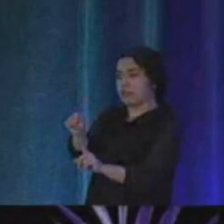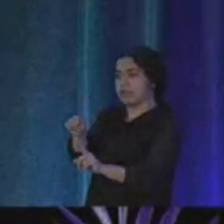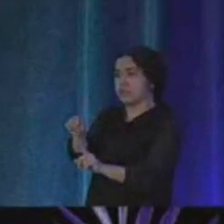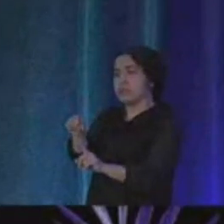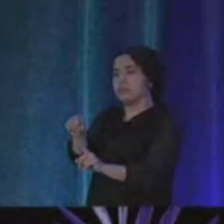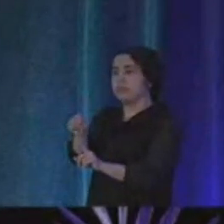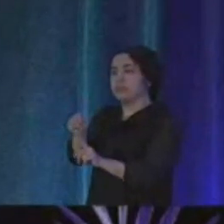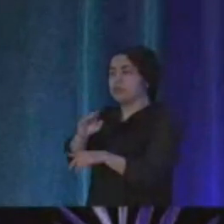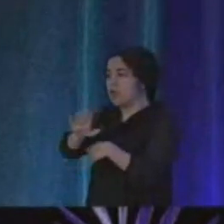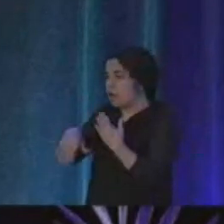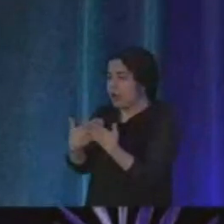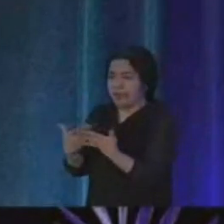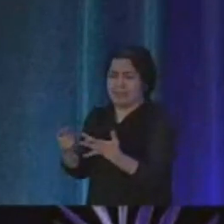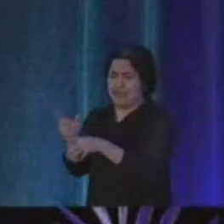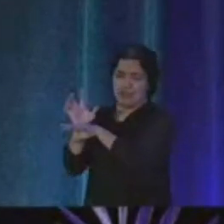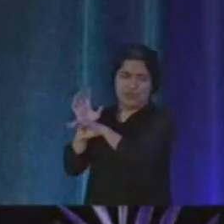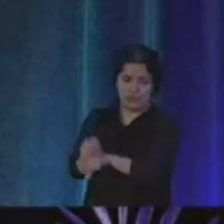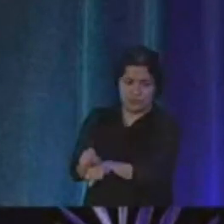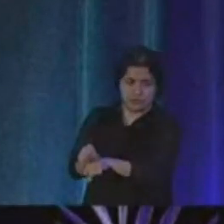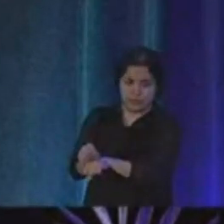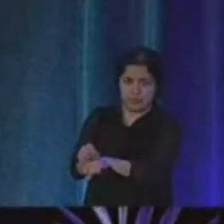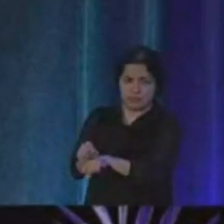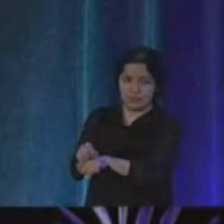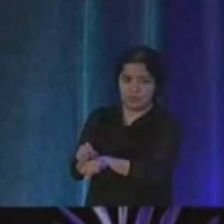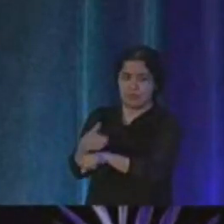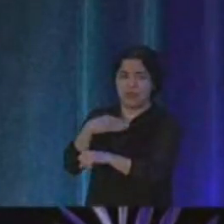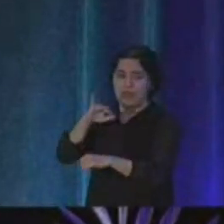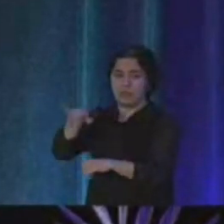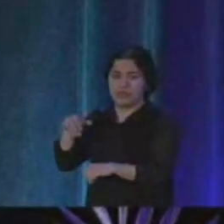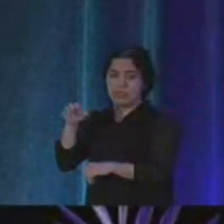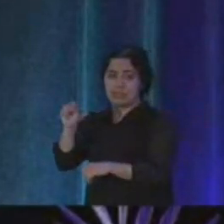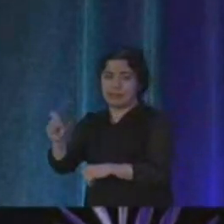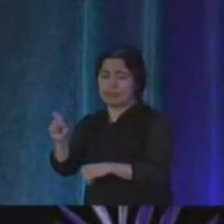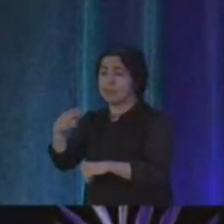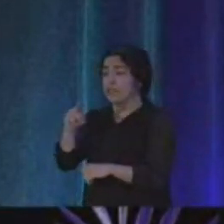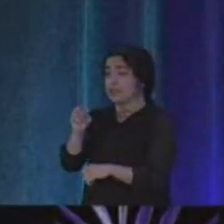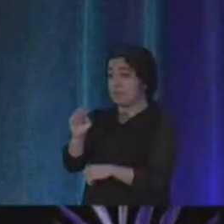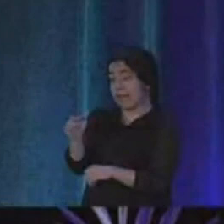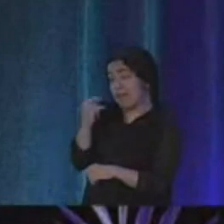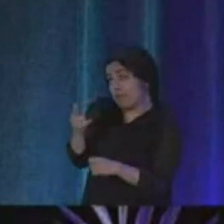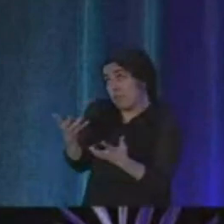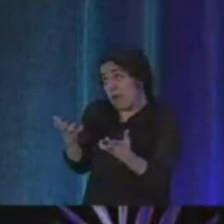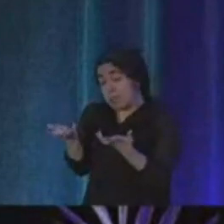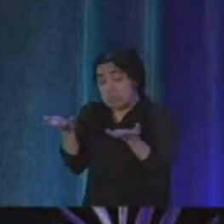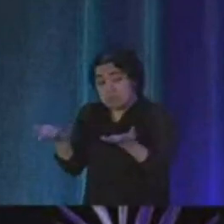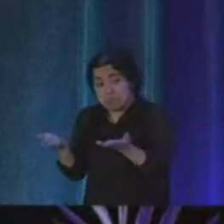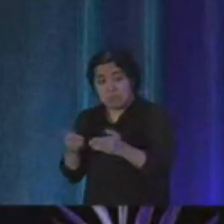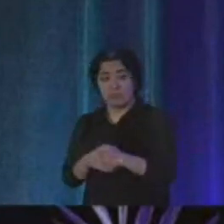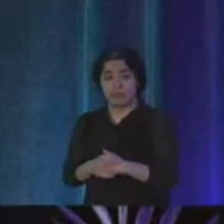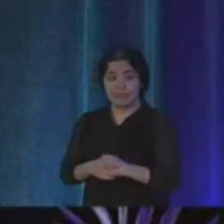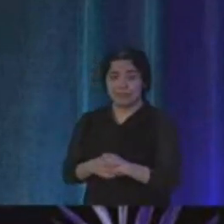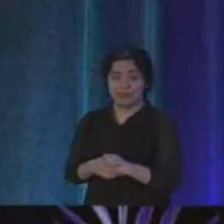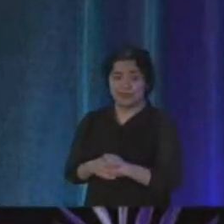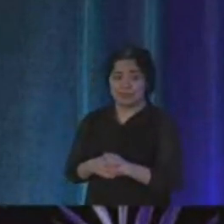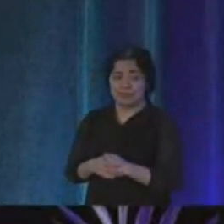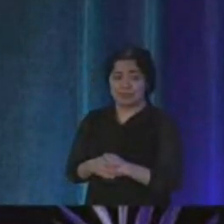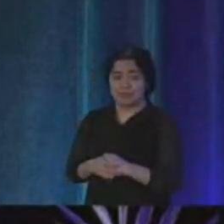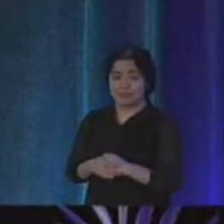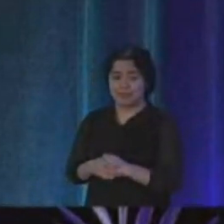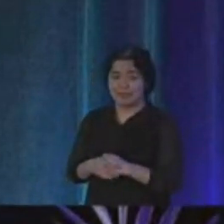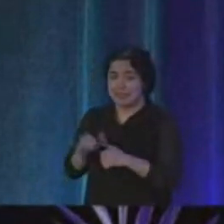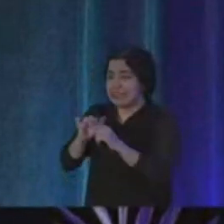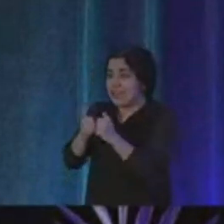all the things that you're used to. You have JSX and HTML if you really wanted to. That's how you're creating